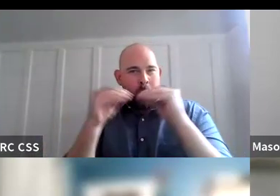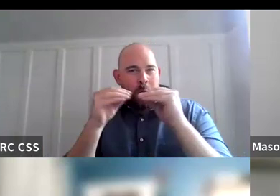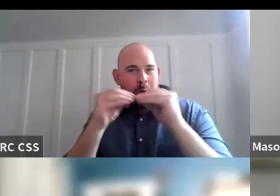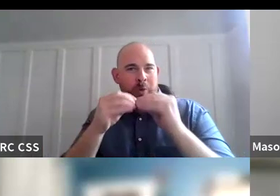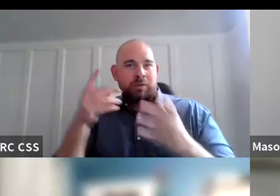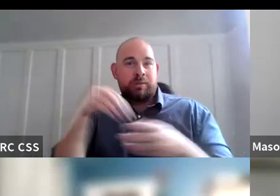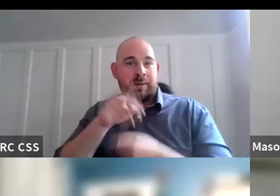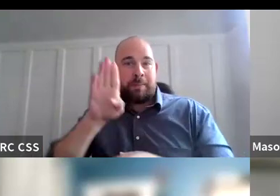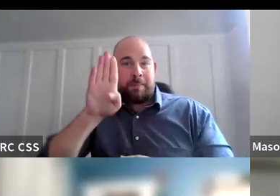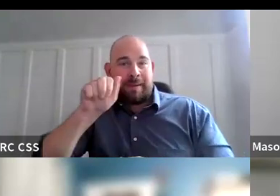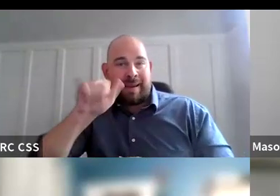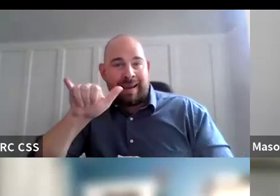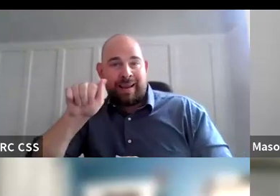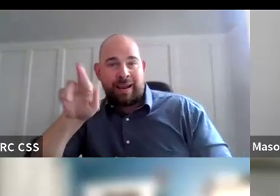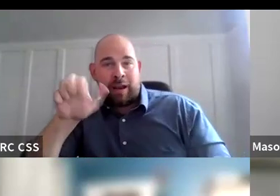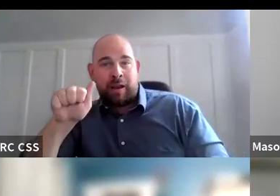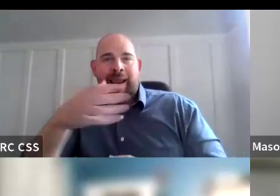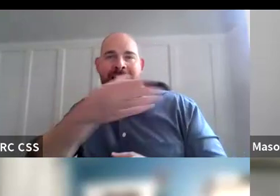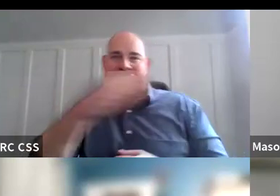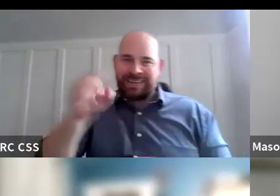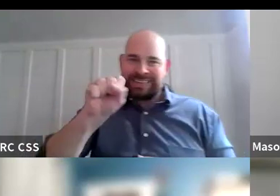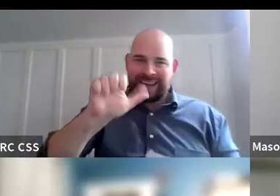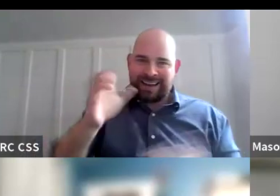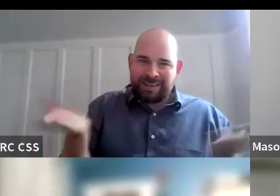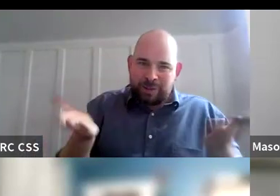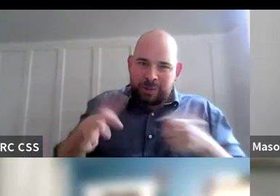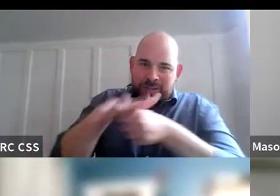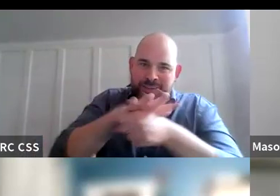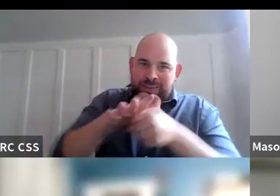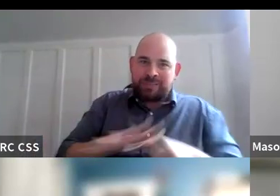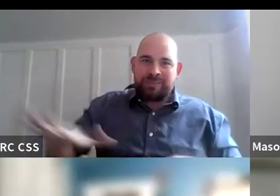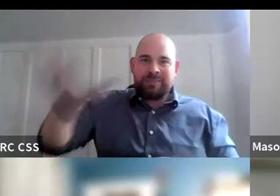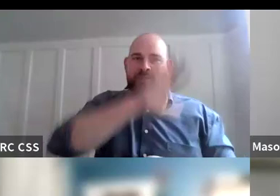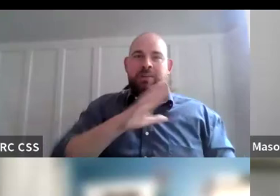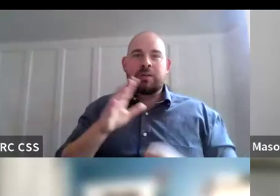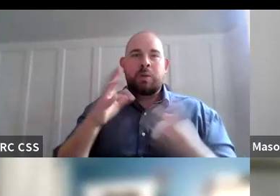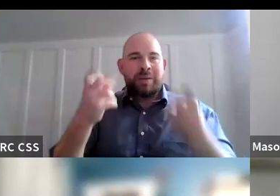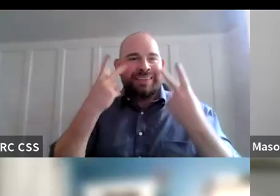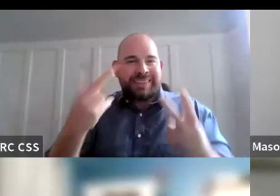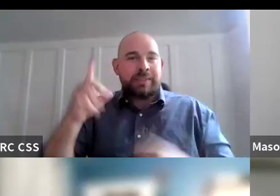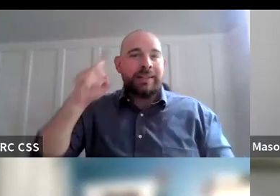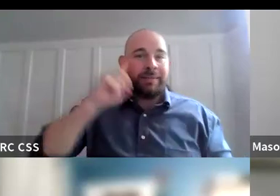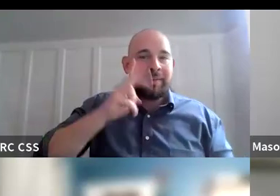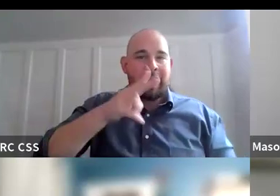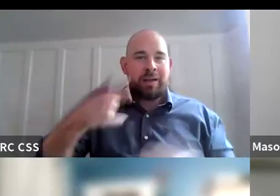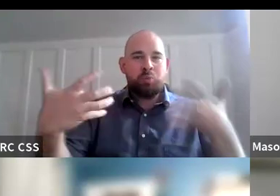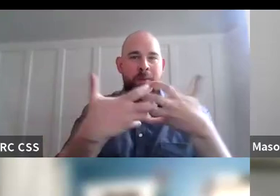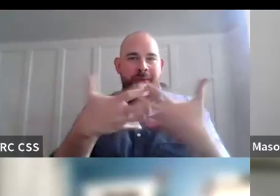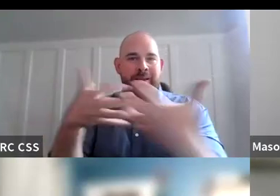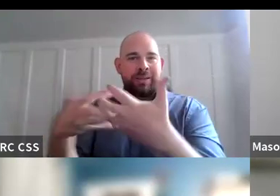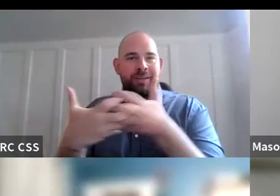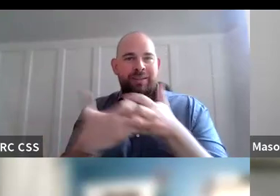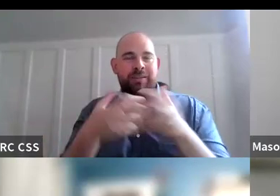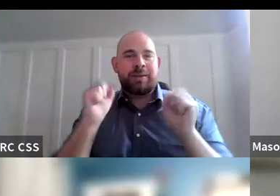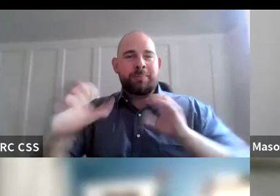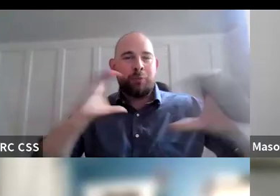and this just felt like a really good start. We definitely need to see more of this in the Bay Area and in Sacramento here as well, in this local area, to be able